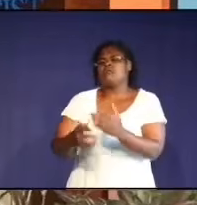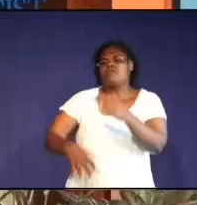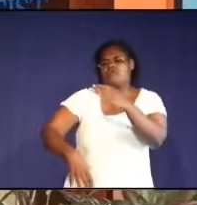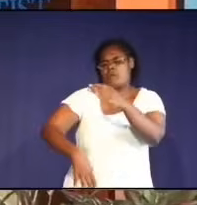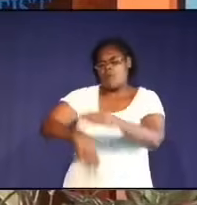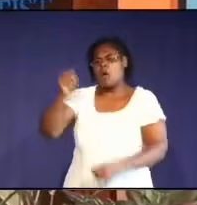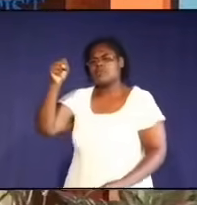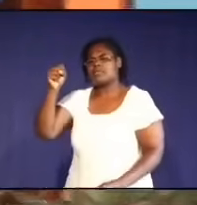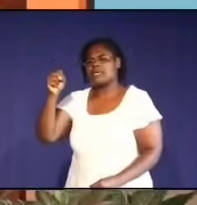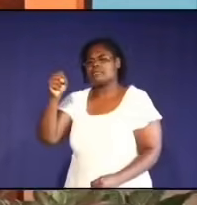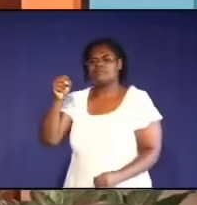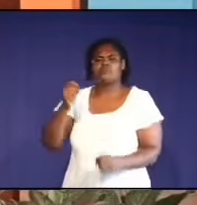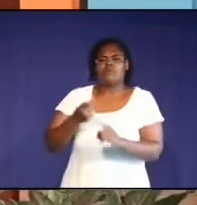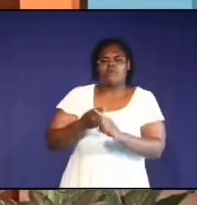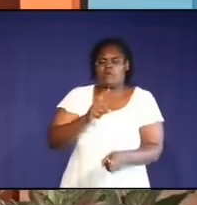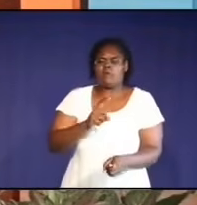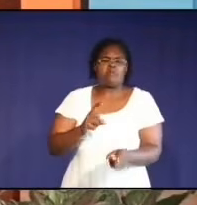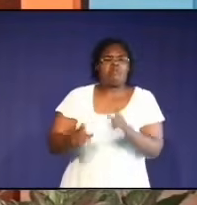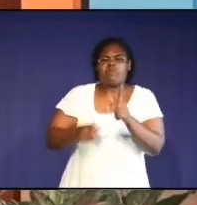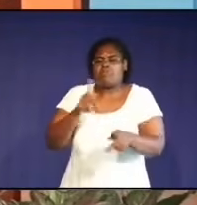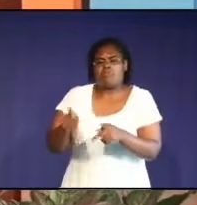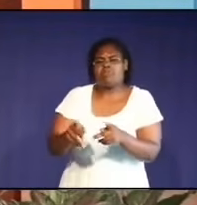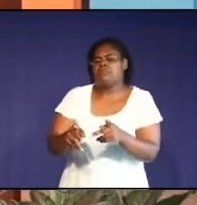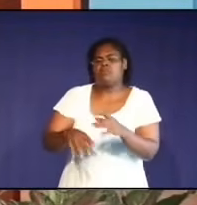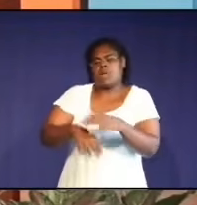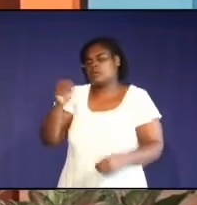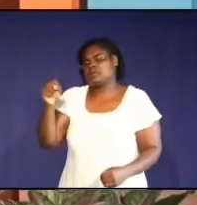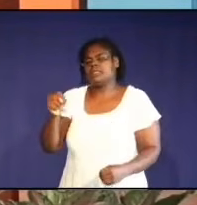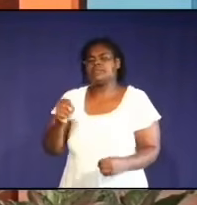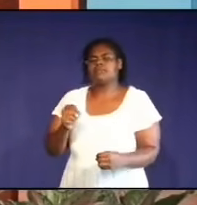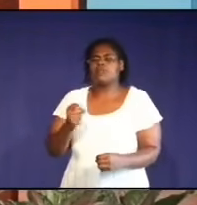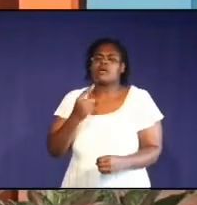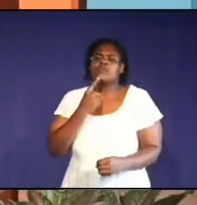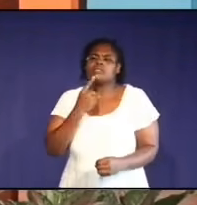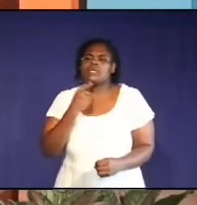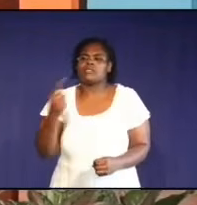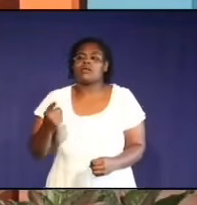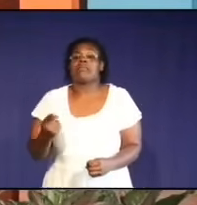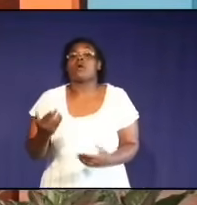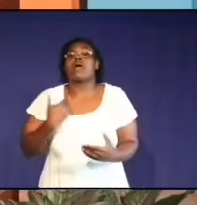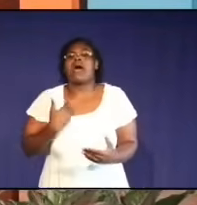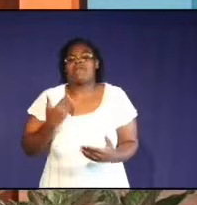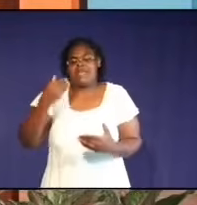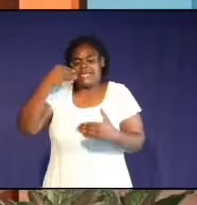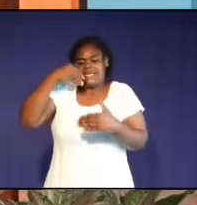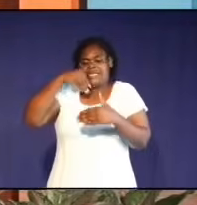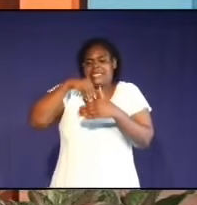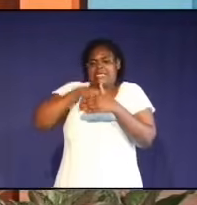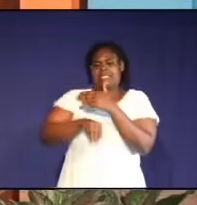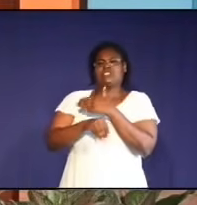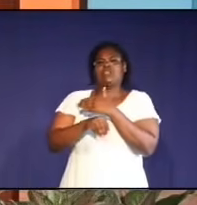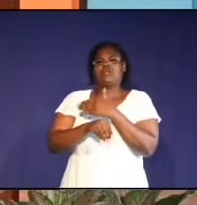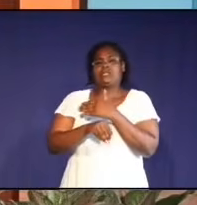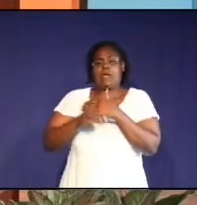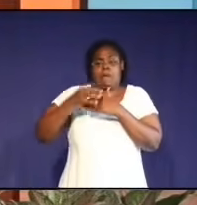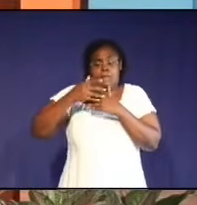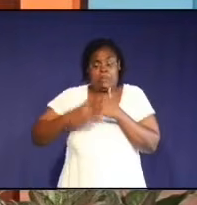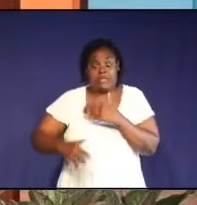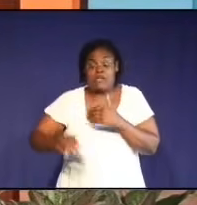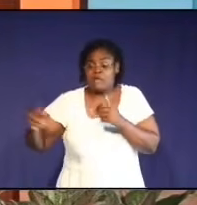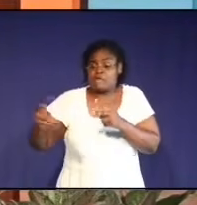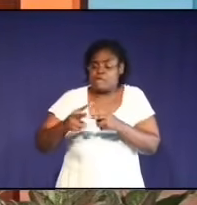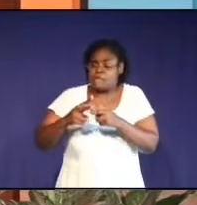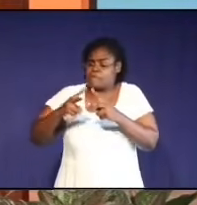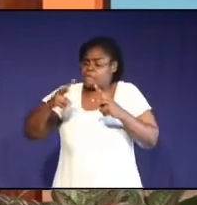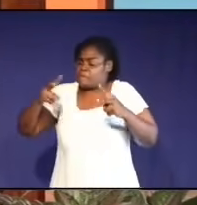strife, an external conflict. Well, they told me that internal bleeding is more dangerous